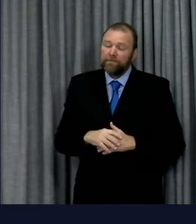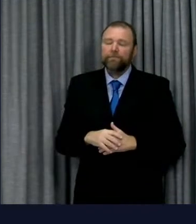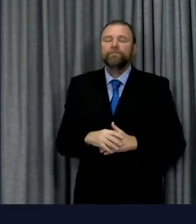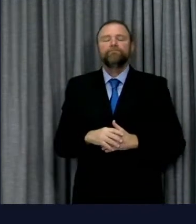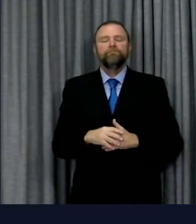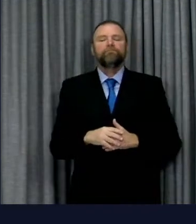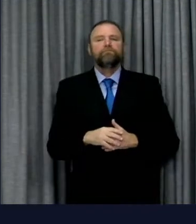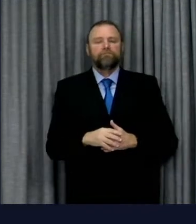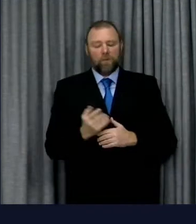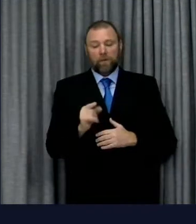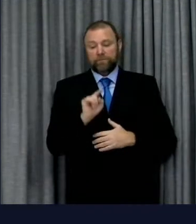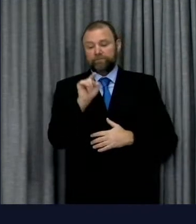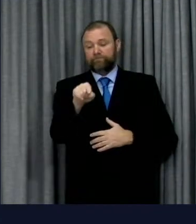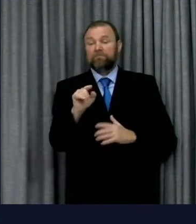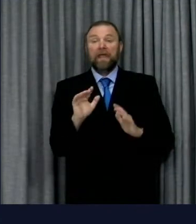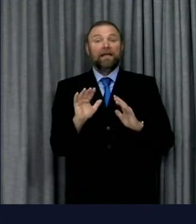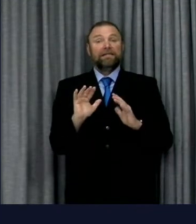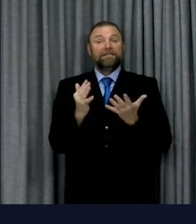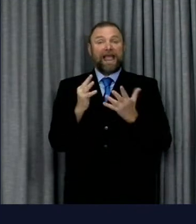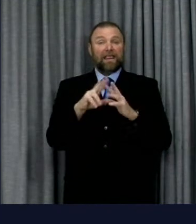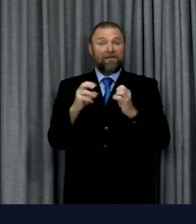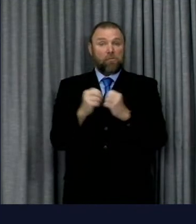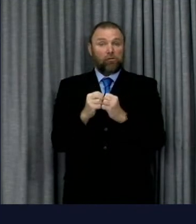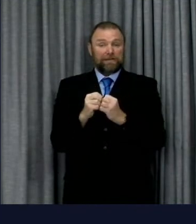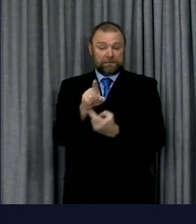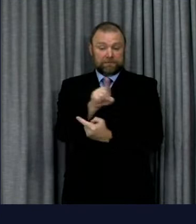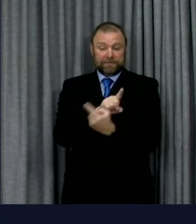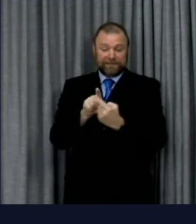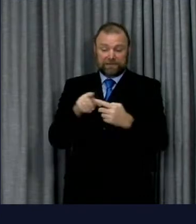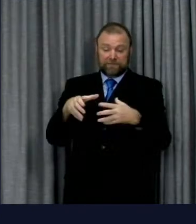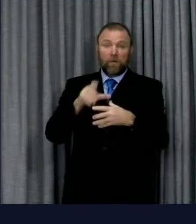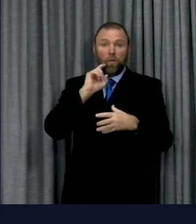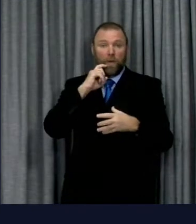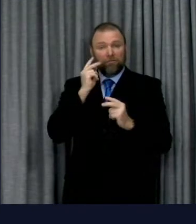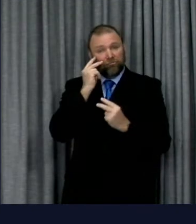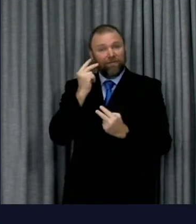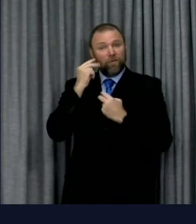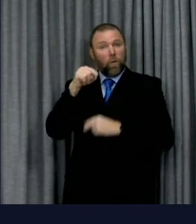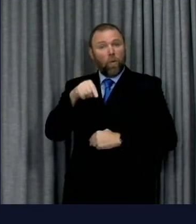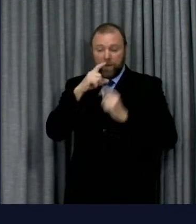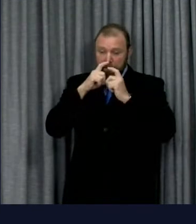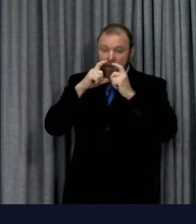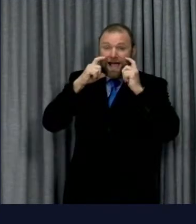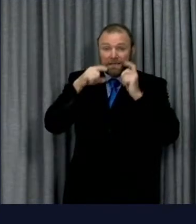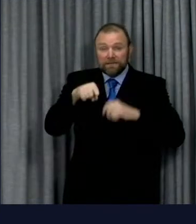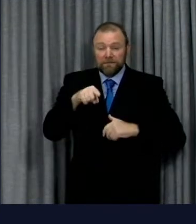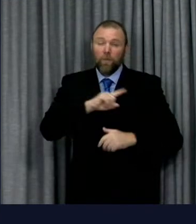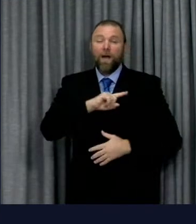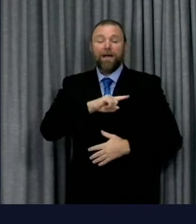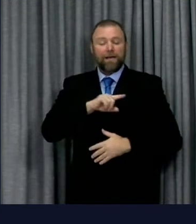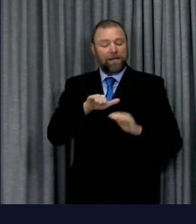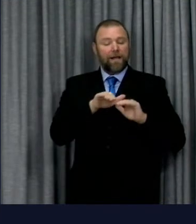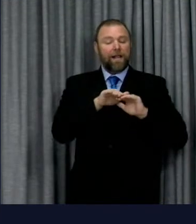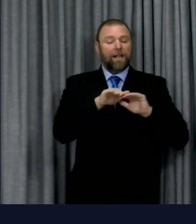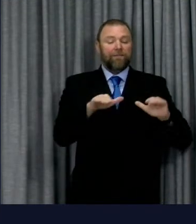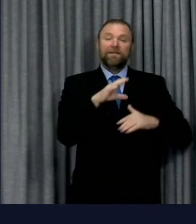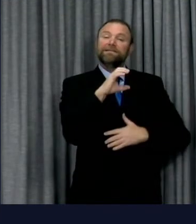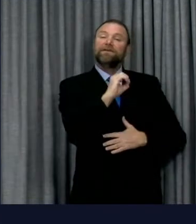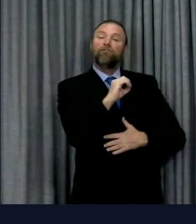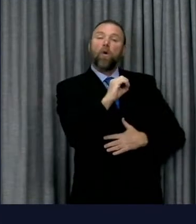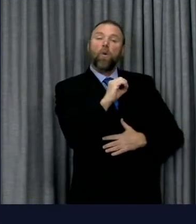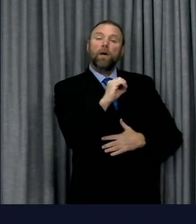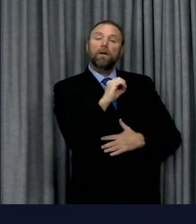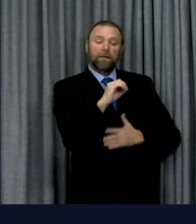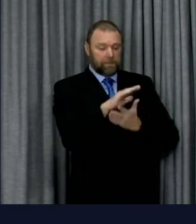10th of February, because it's part of those alert level 0 measures. And as I said in an earlier answer,